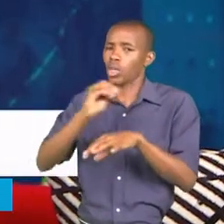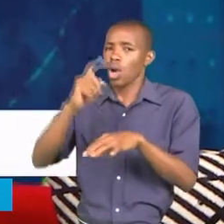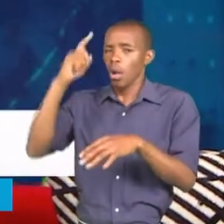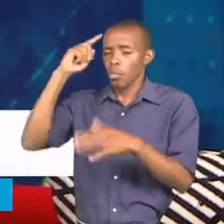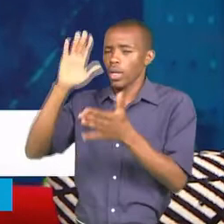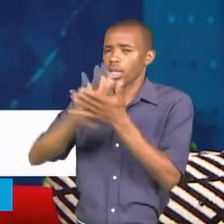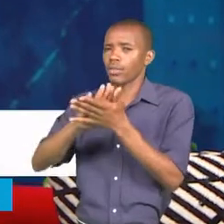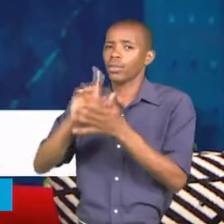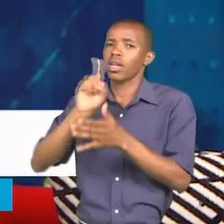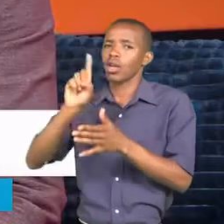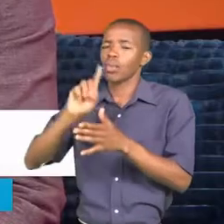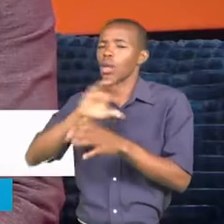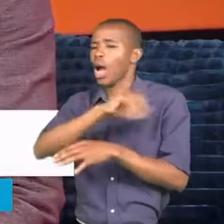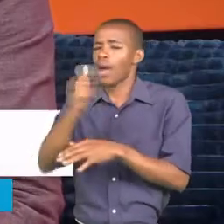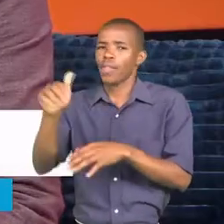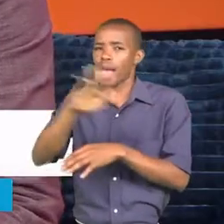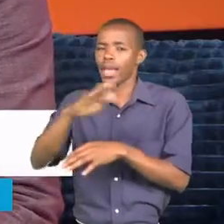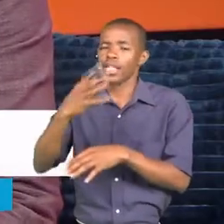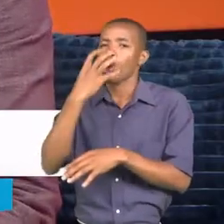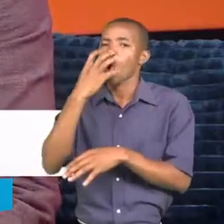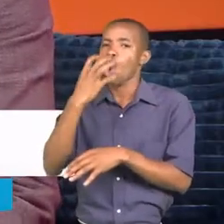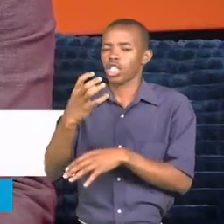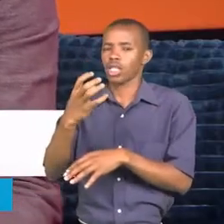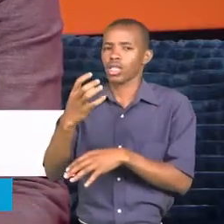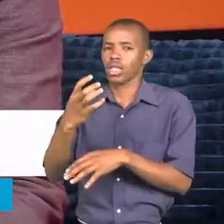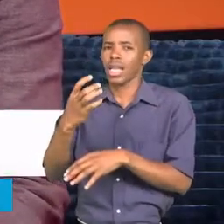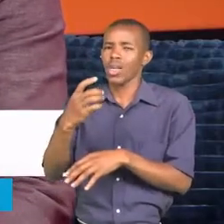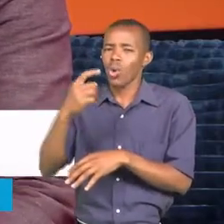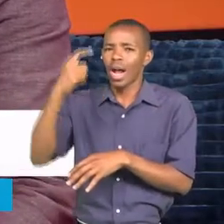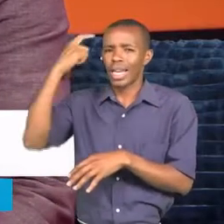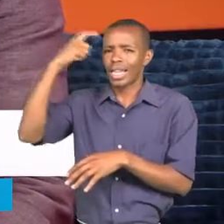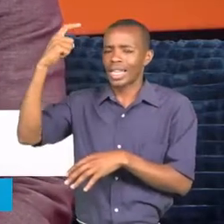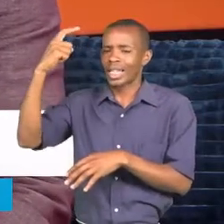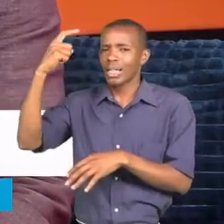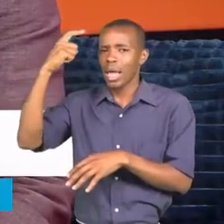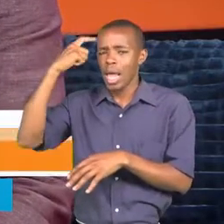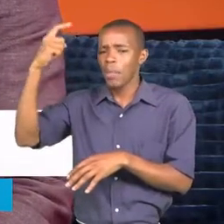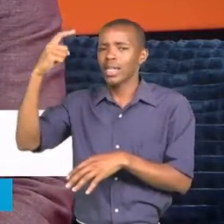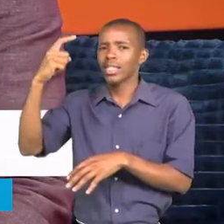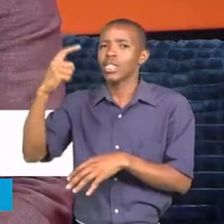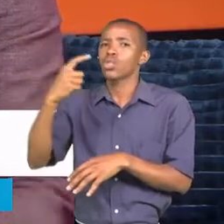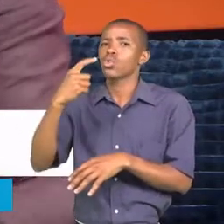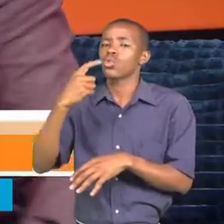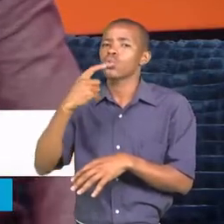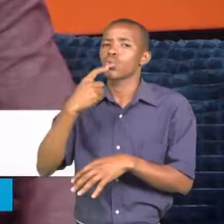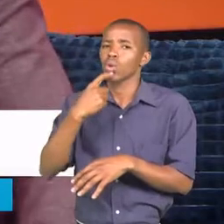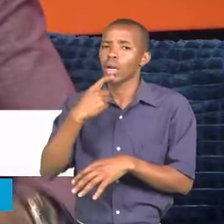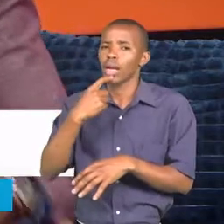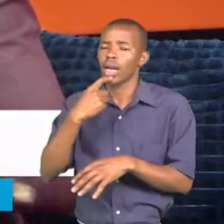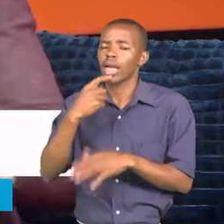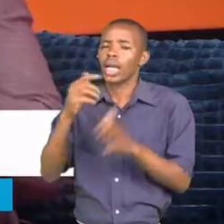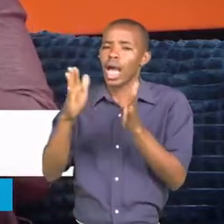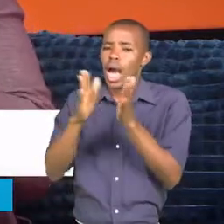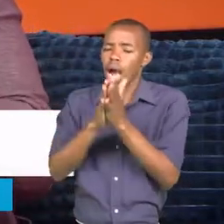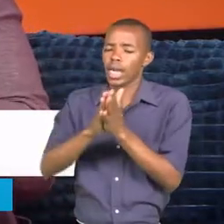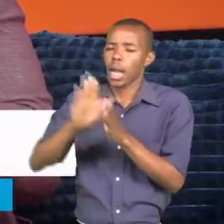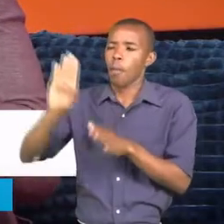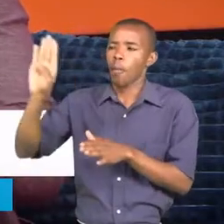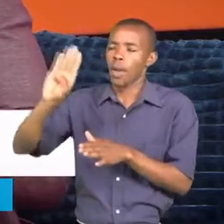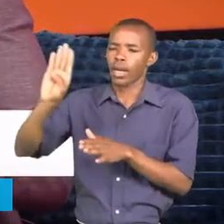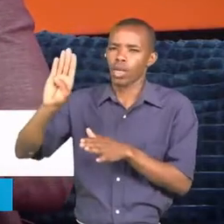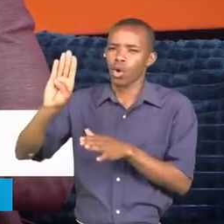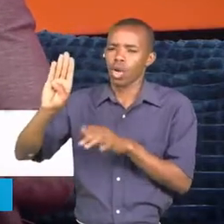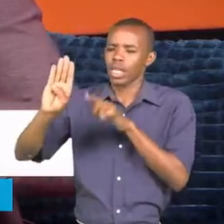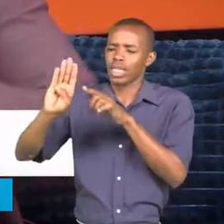how Nairobi and other areas in this country are hot. Imagine Turkana and Baringo. Wow, that's kind of catastrophic. So what